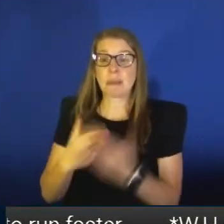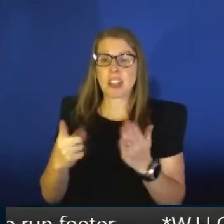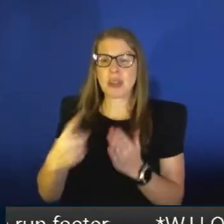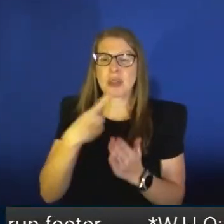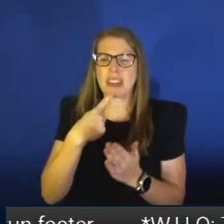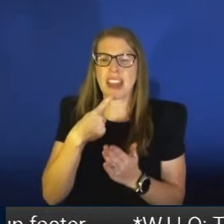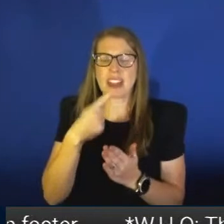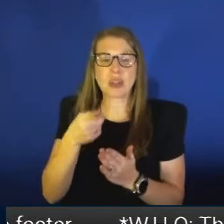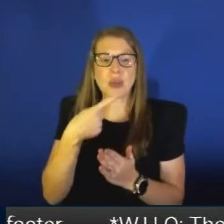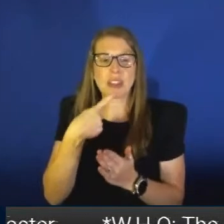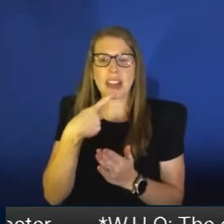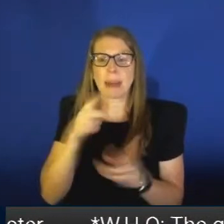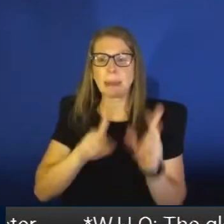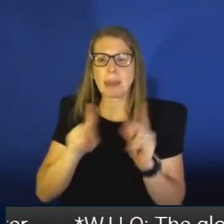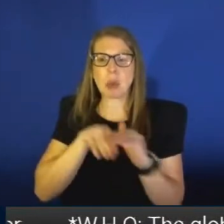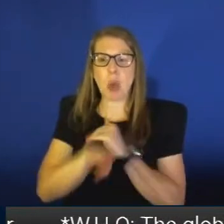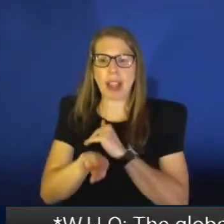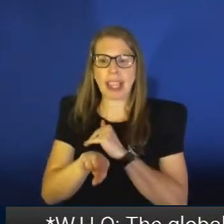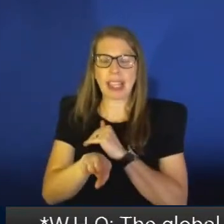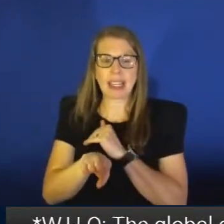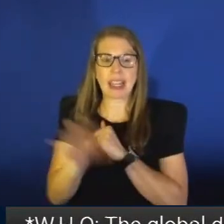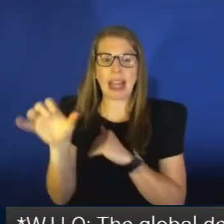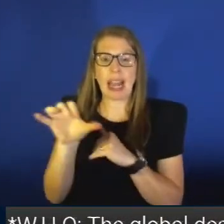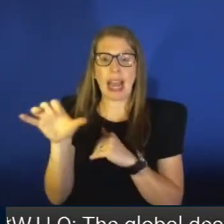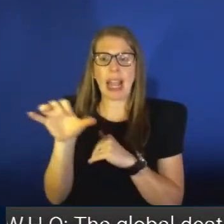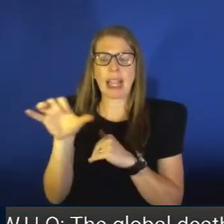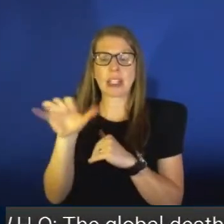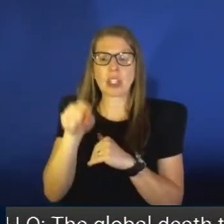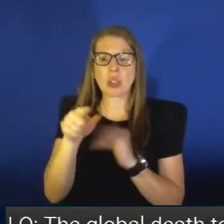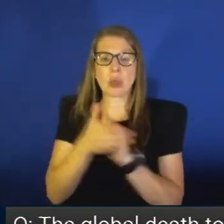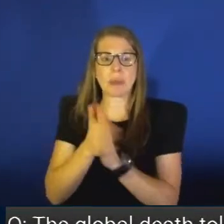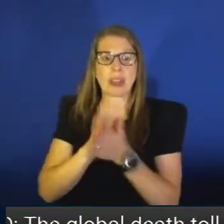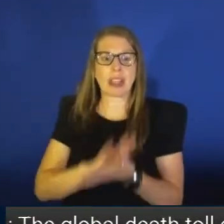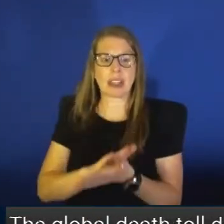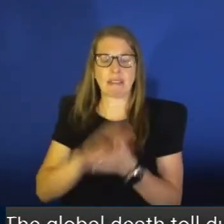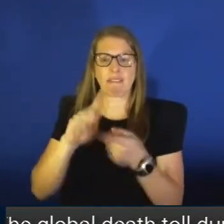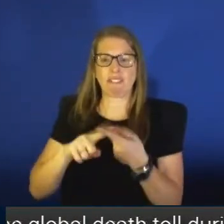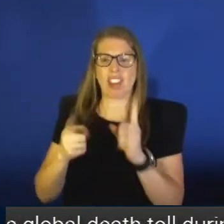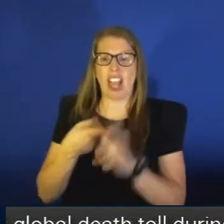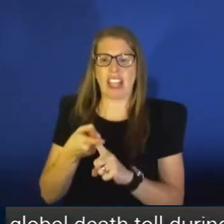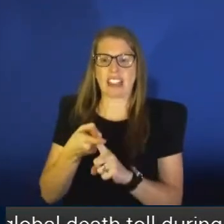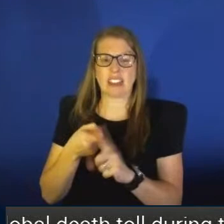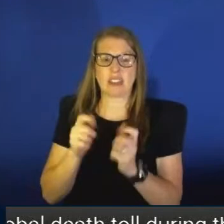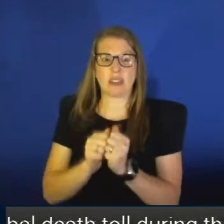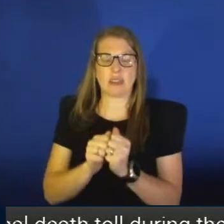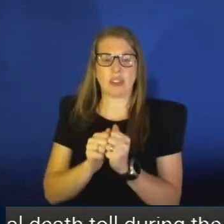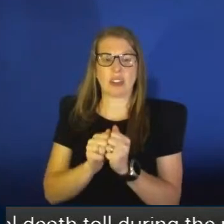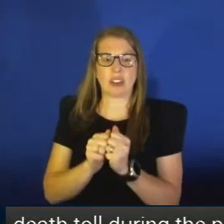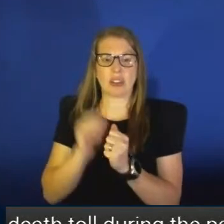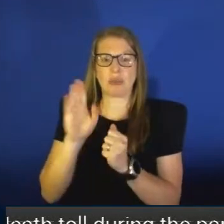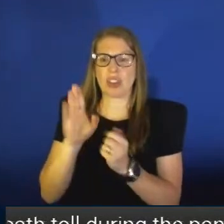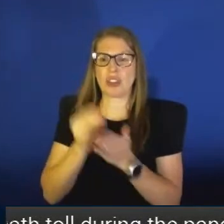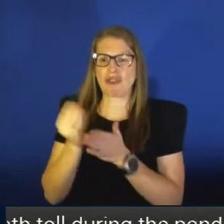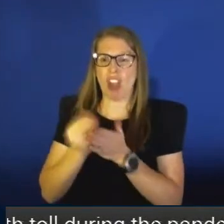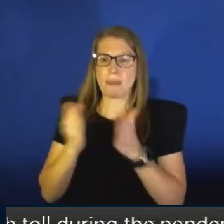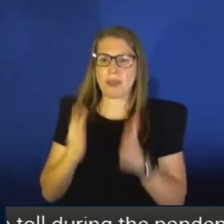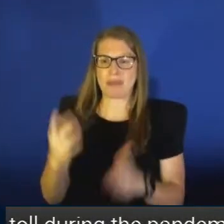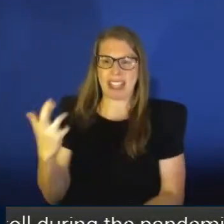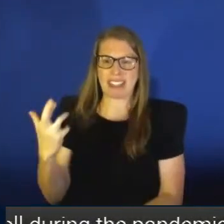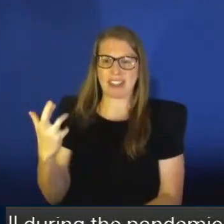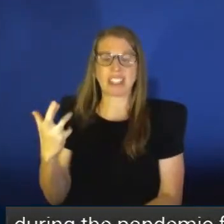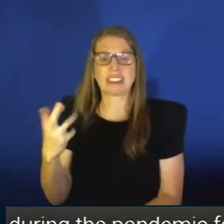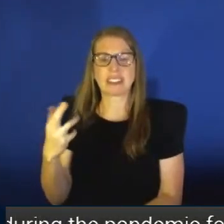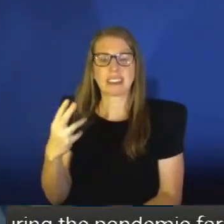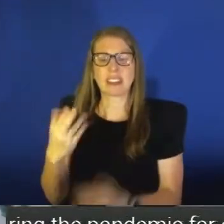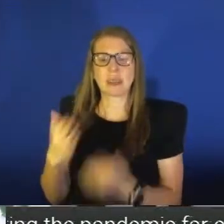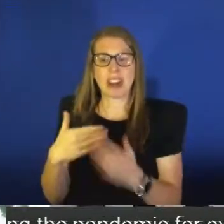you said when people walk in, it's like you become friends with your shoppers. You're like best friends by the time they leave,